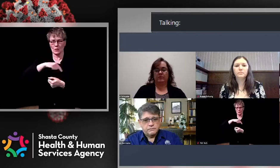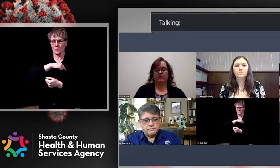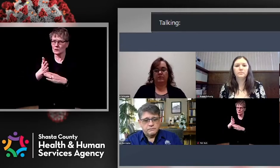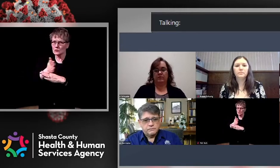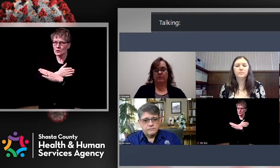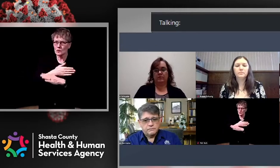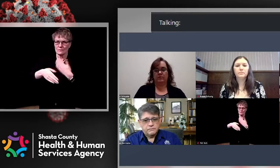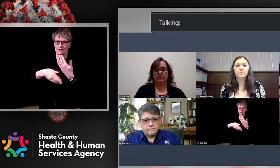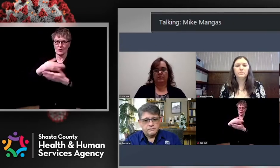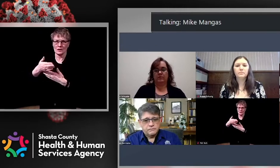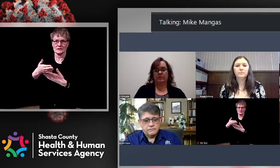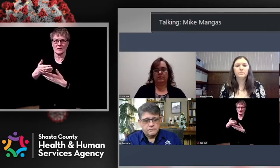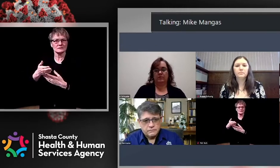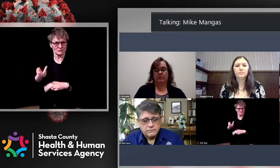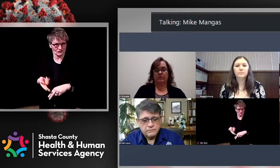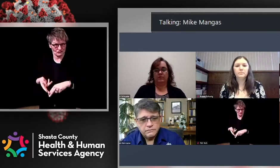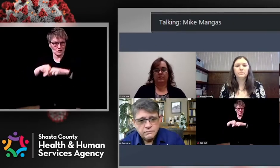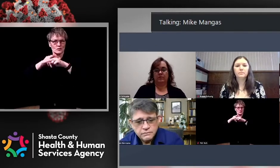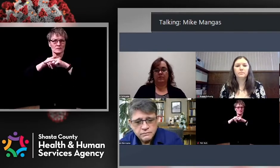Thank you.